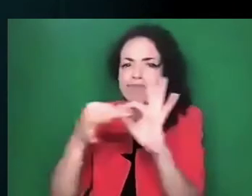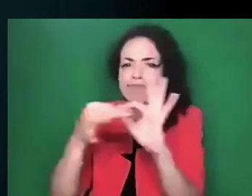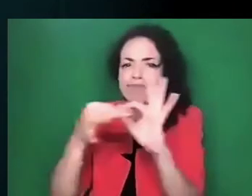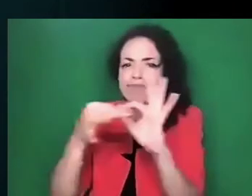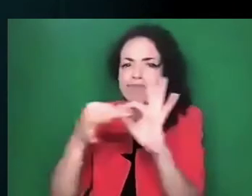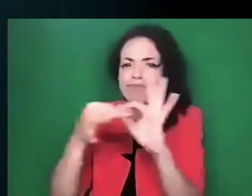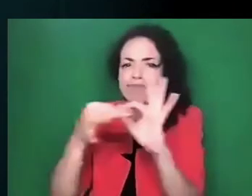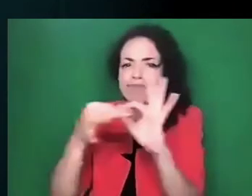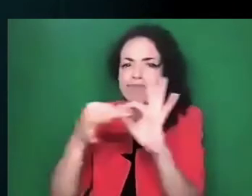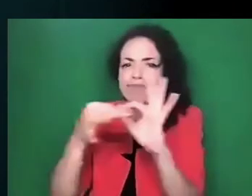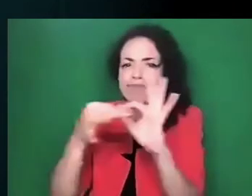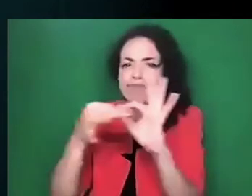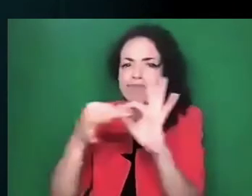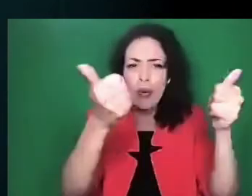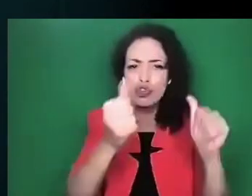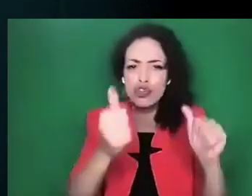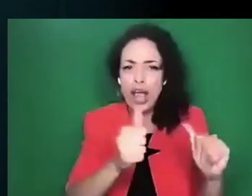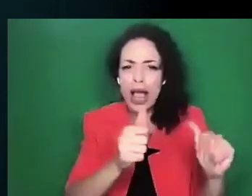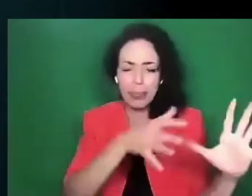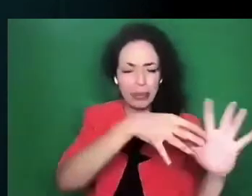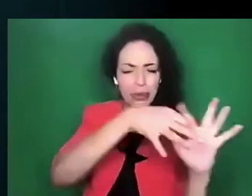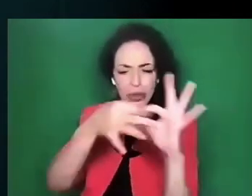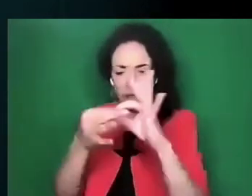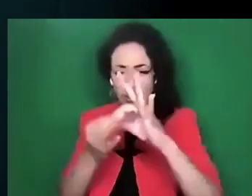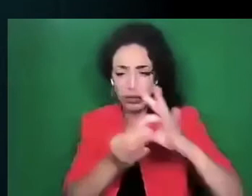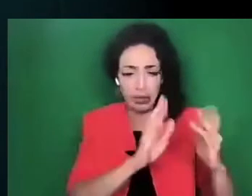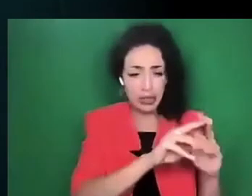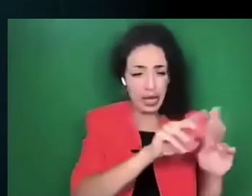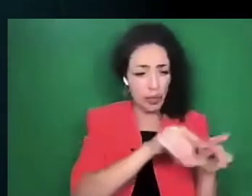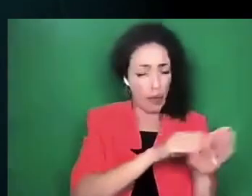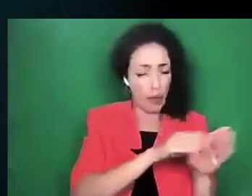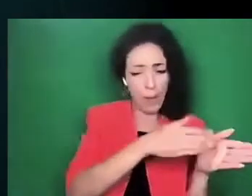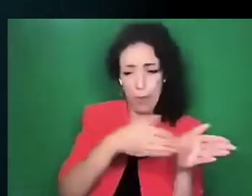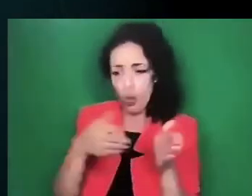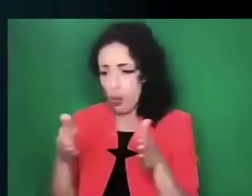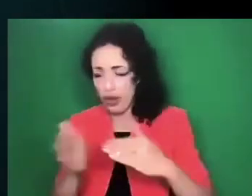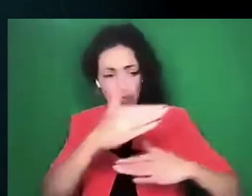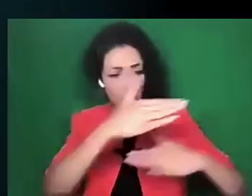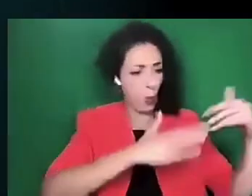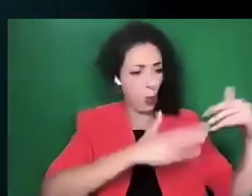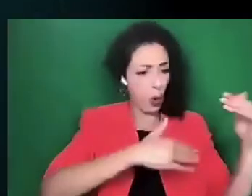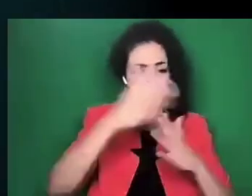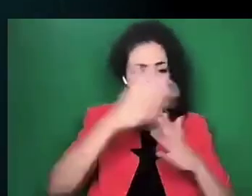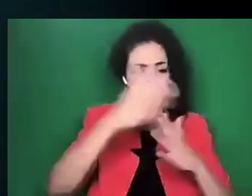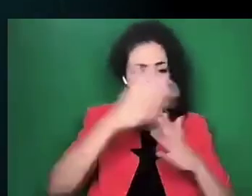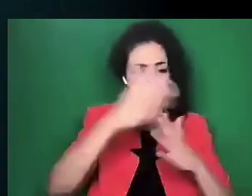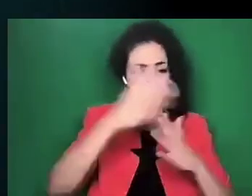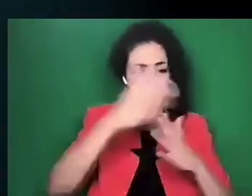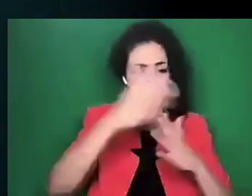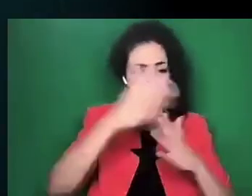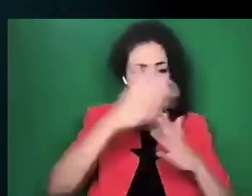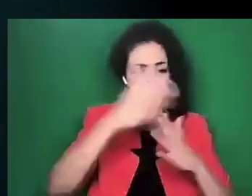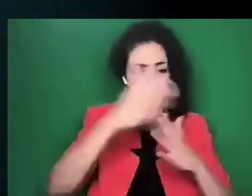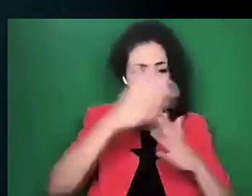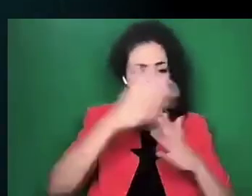monuments, buildings, or leaking from a deserted window that reminds itself with a gesture. To me,